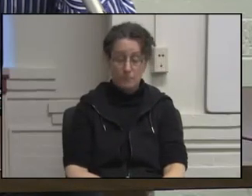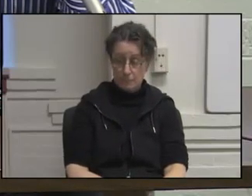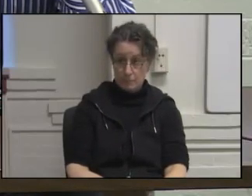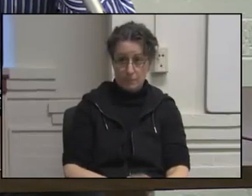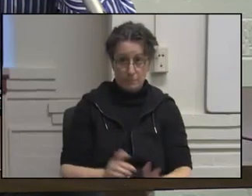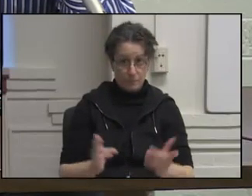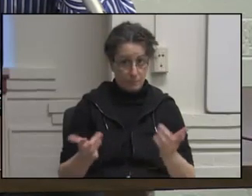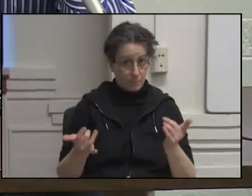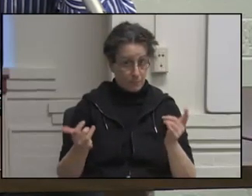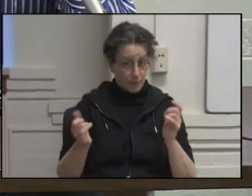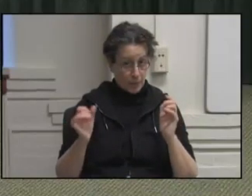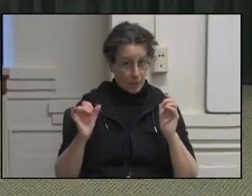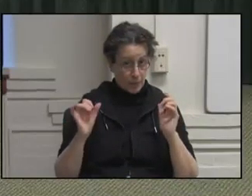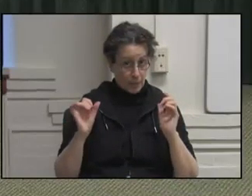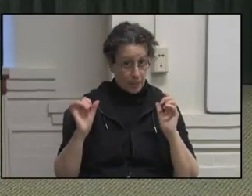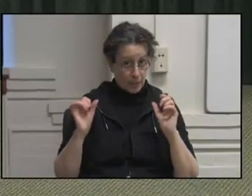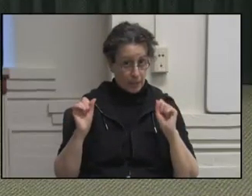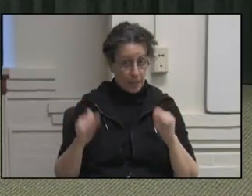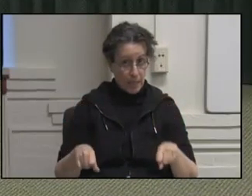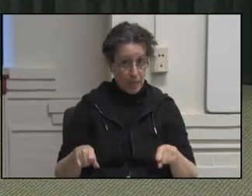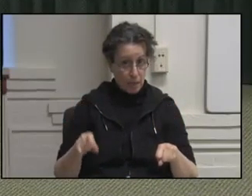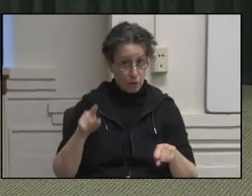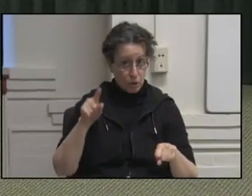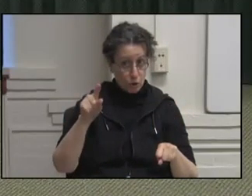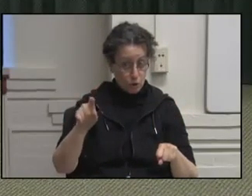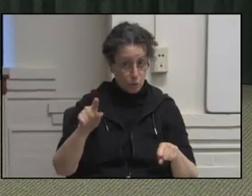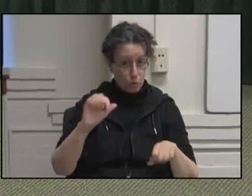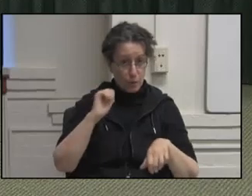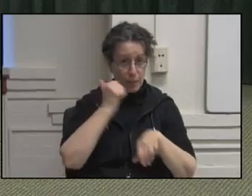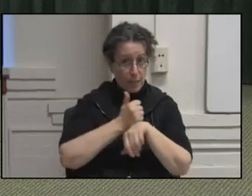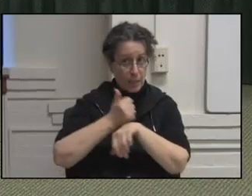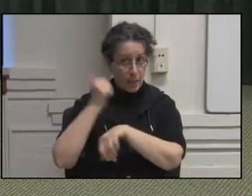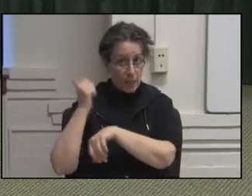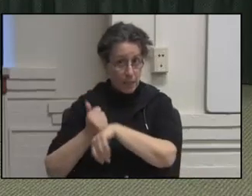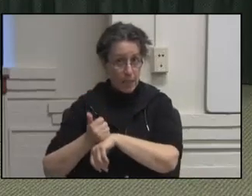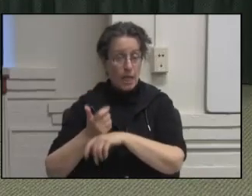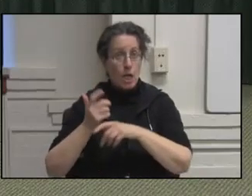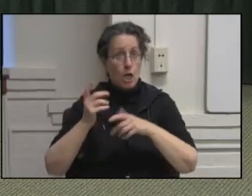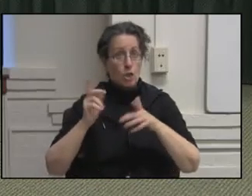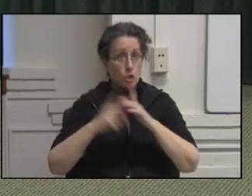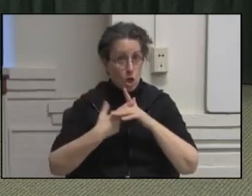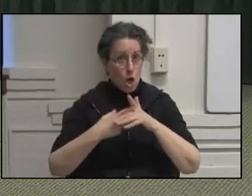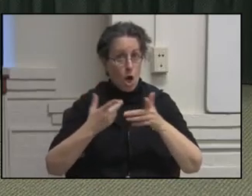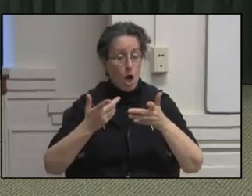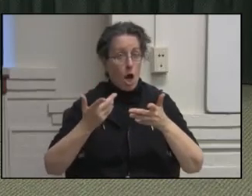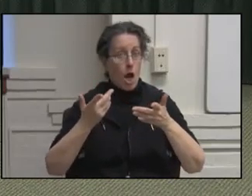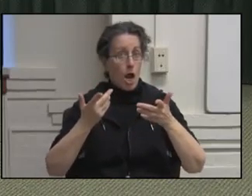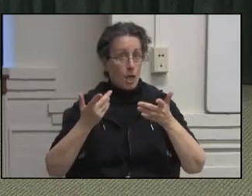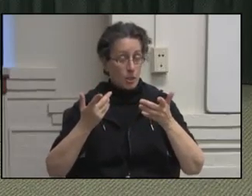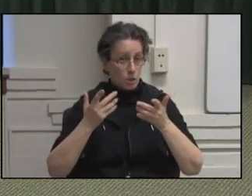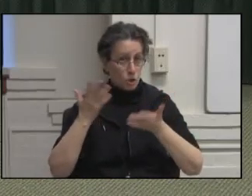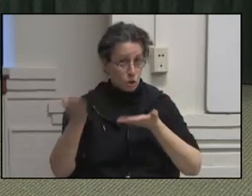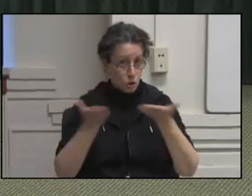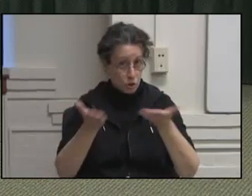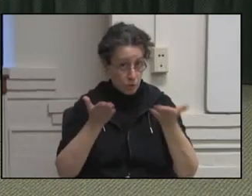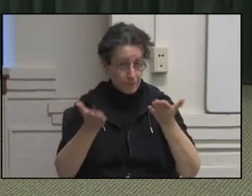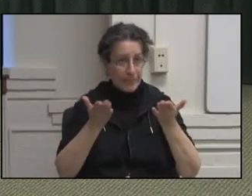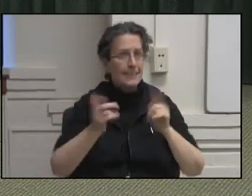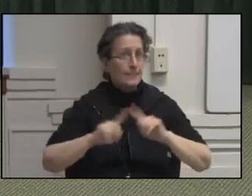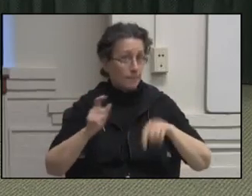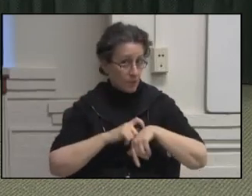to differentiate between the food that's being served and the beer and wine so that the beer and wine is served